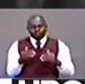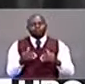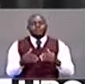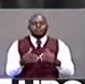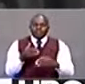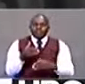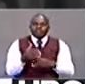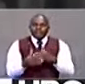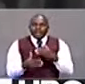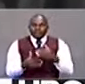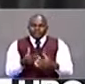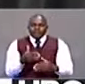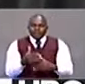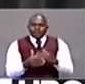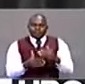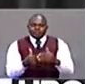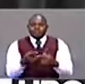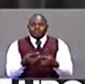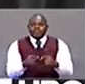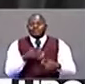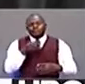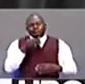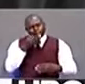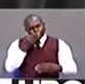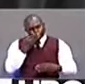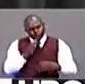on, but he fulfilled them.